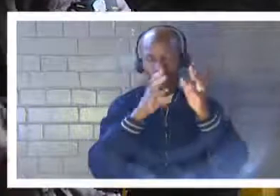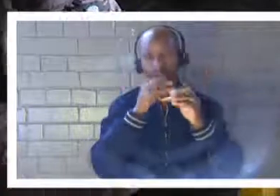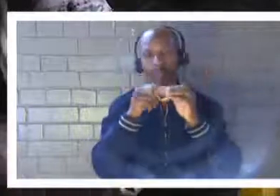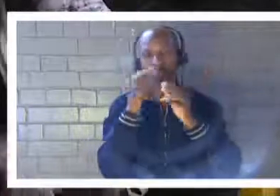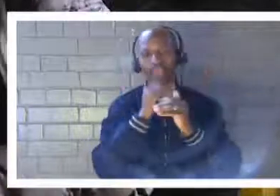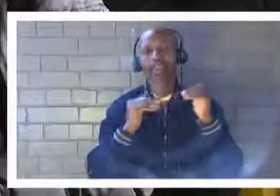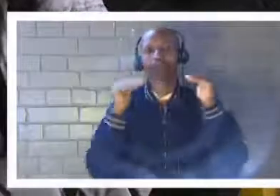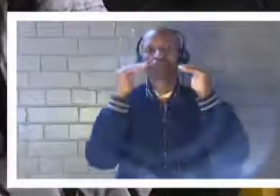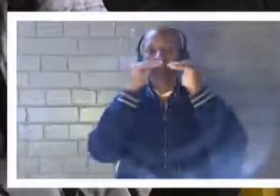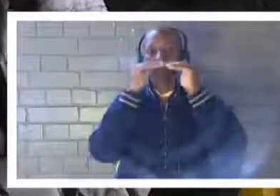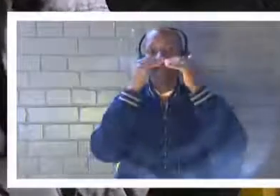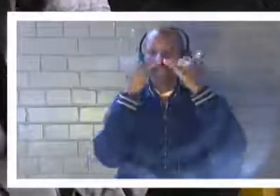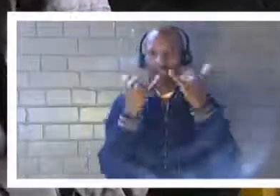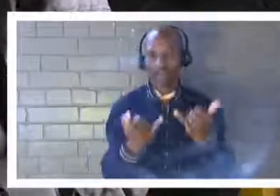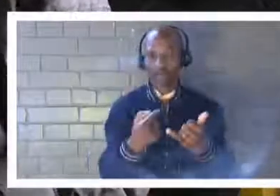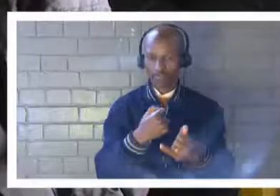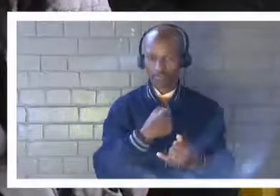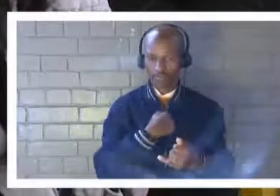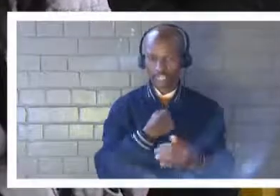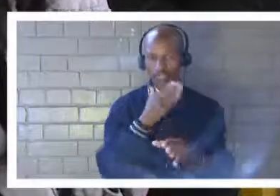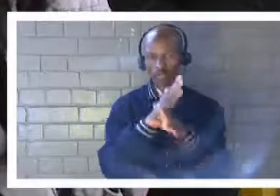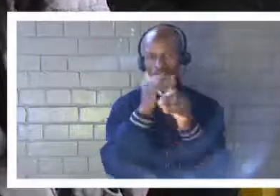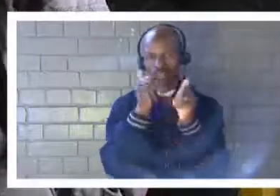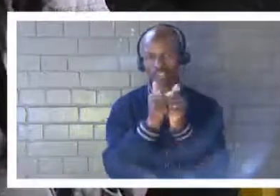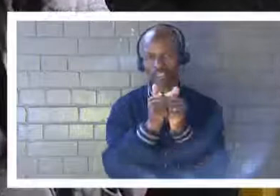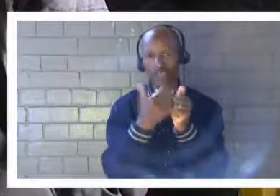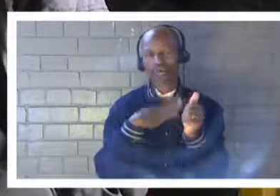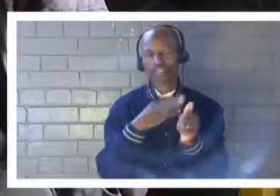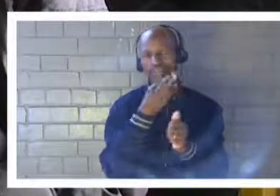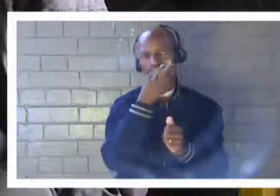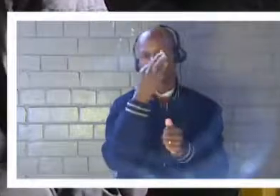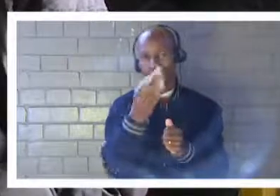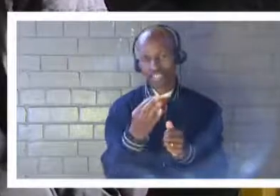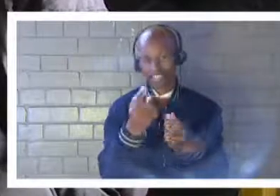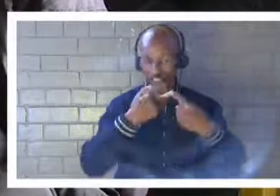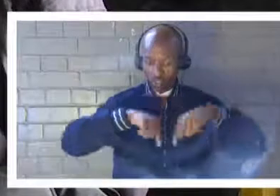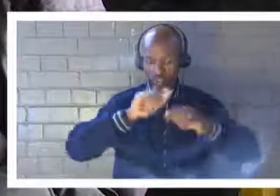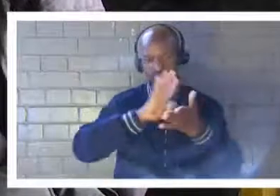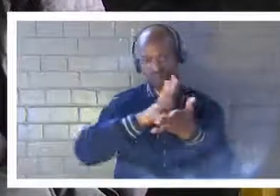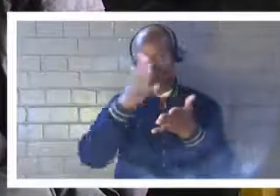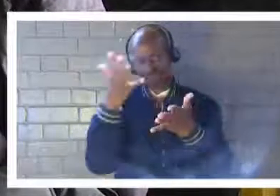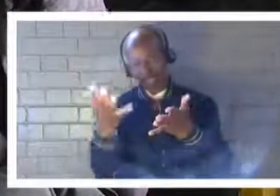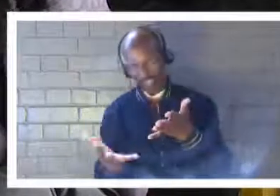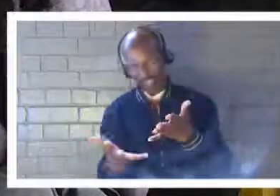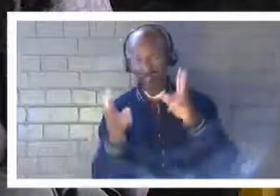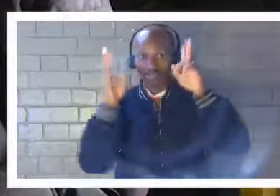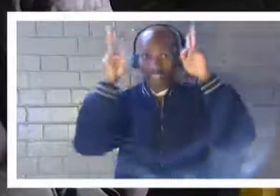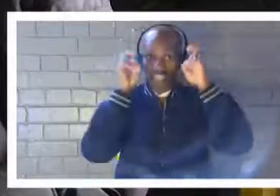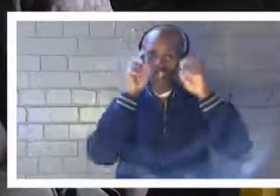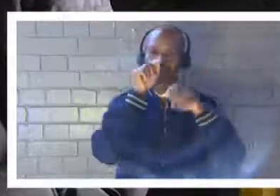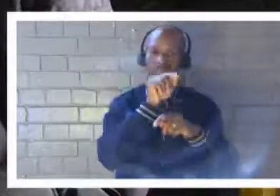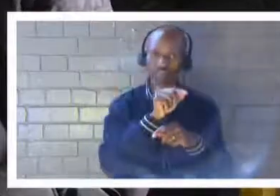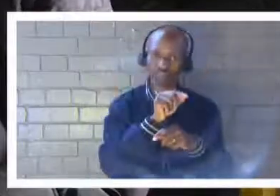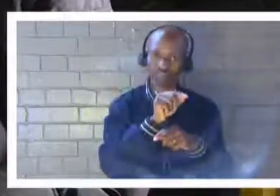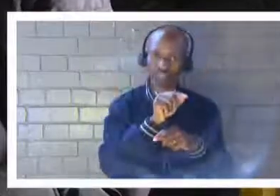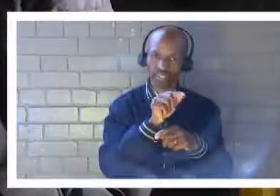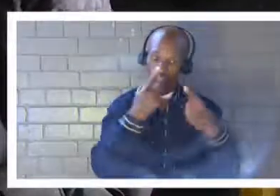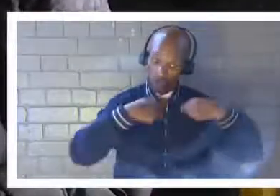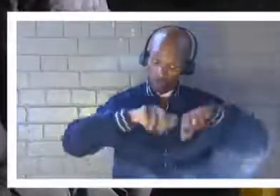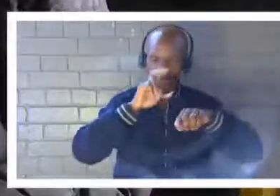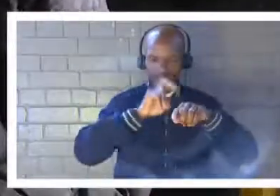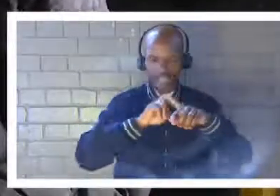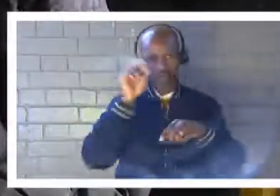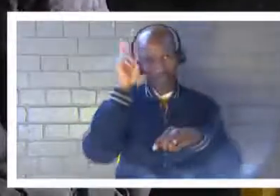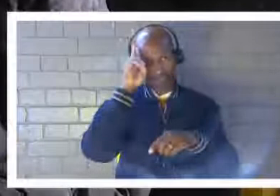there. So mine, colleagues, is that as we reflect on these issues, we need to be